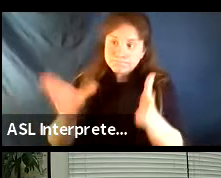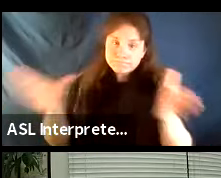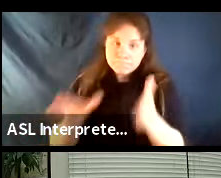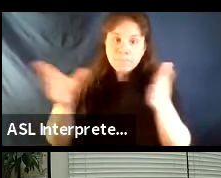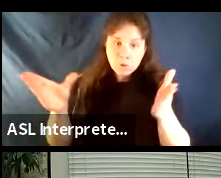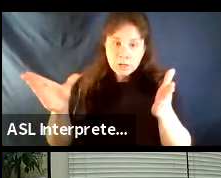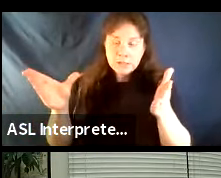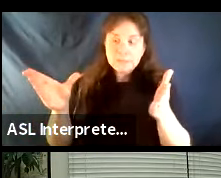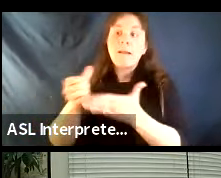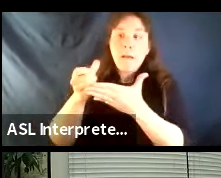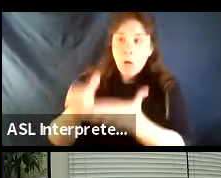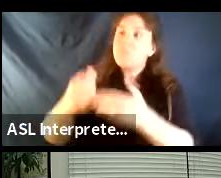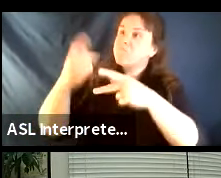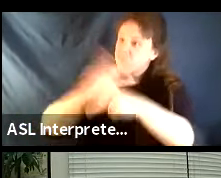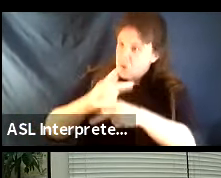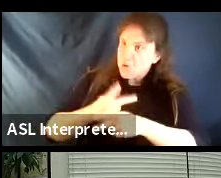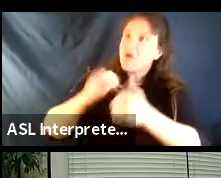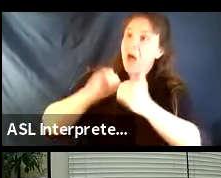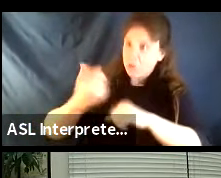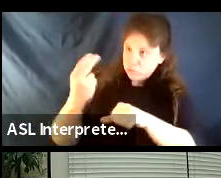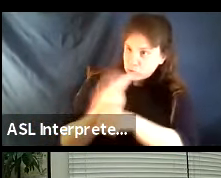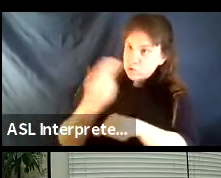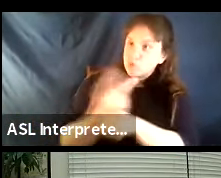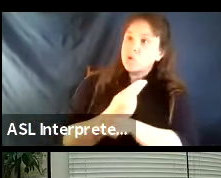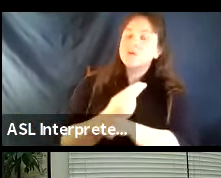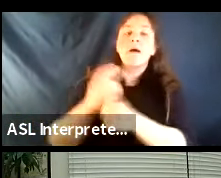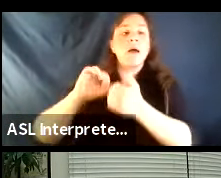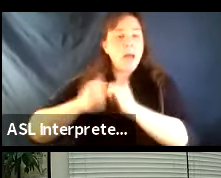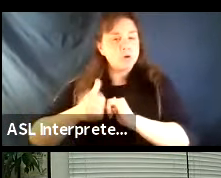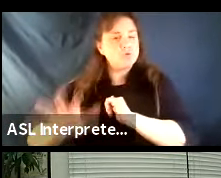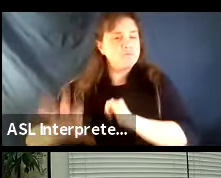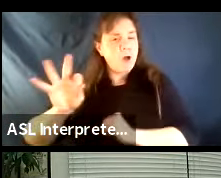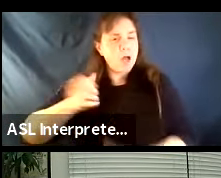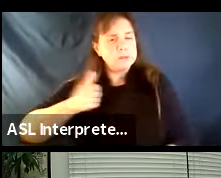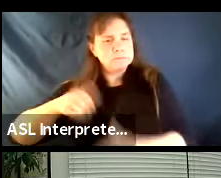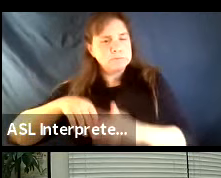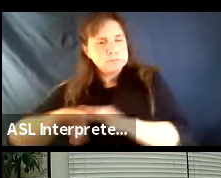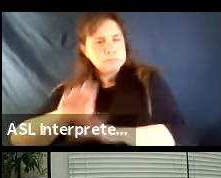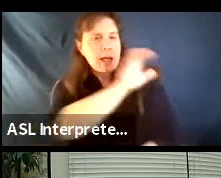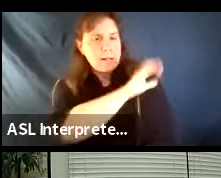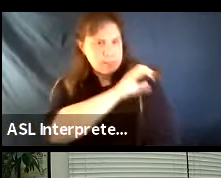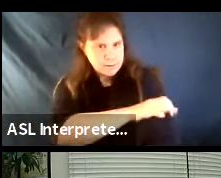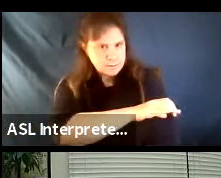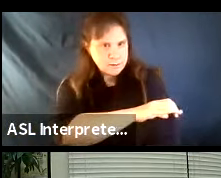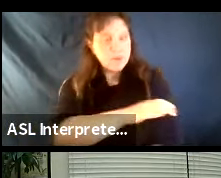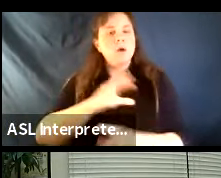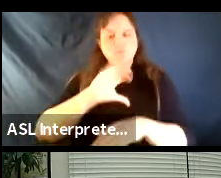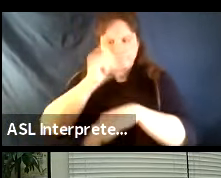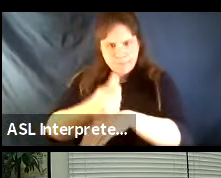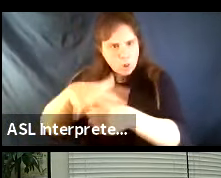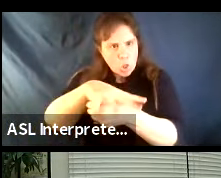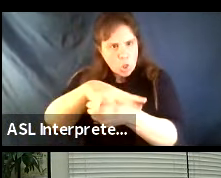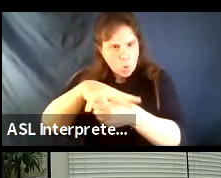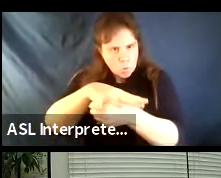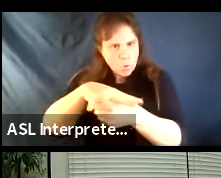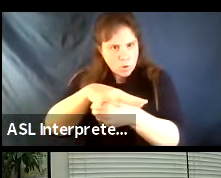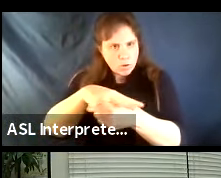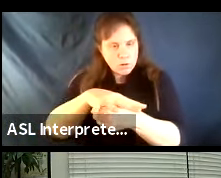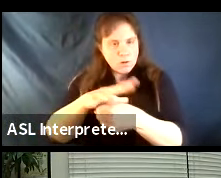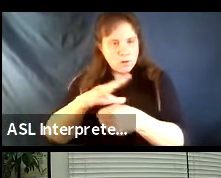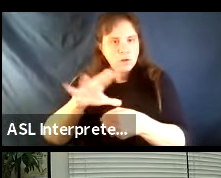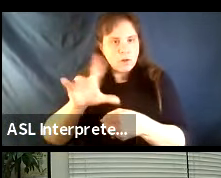navigation, with the access to the clinics, because we're doing it in a local setting. So I really want to emphasize that